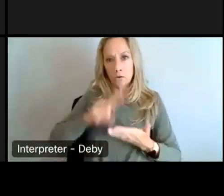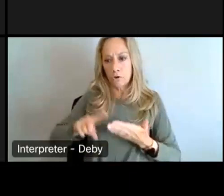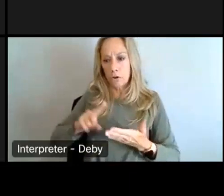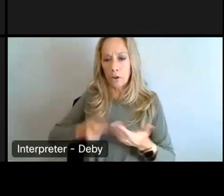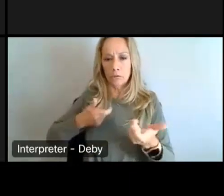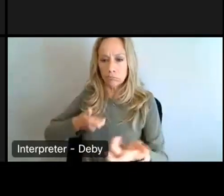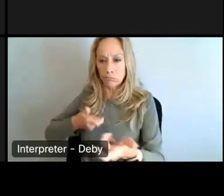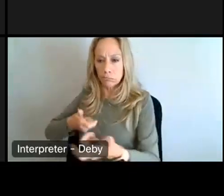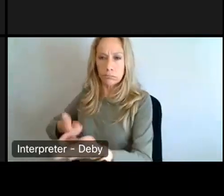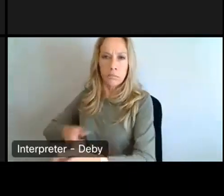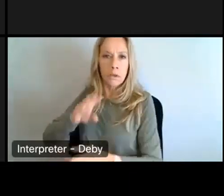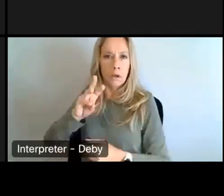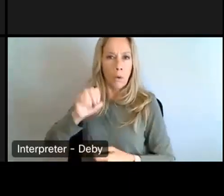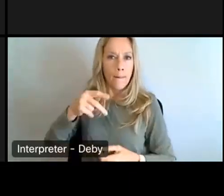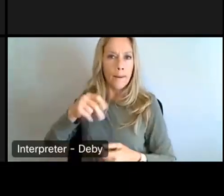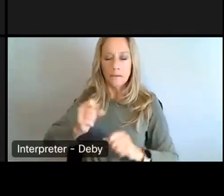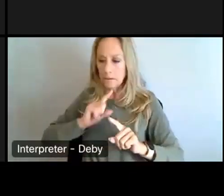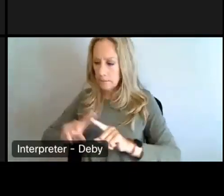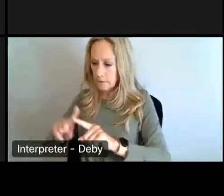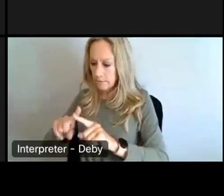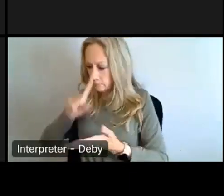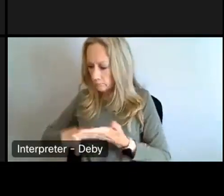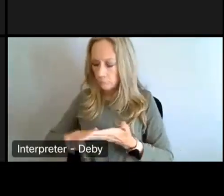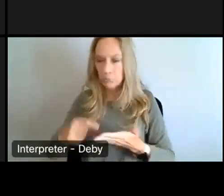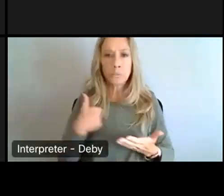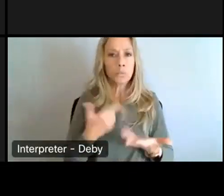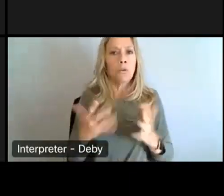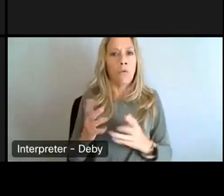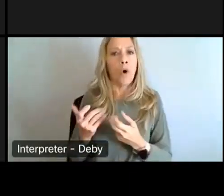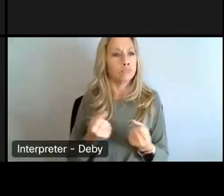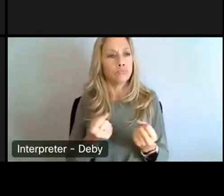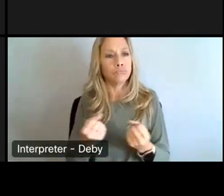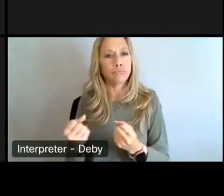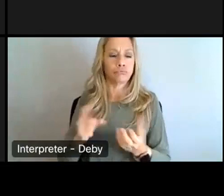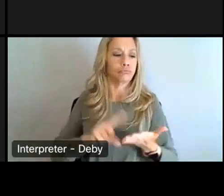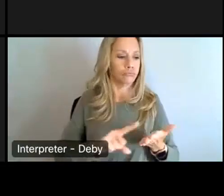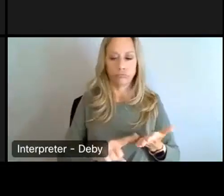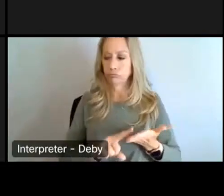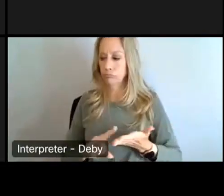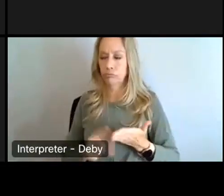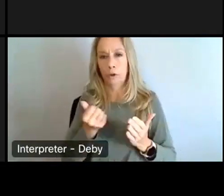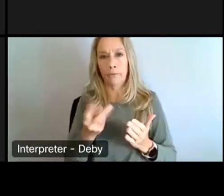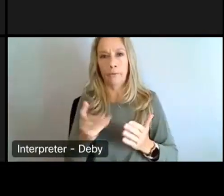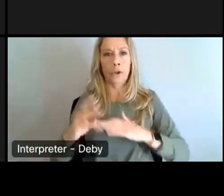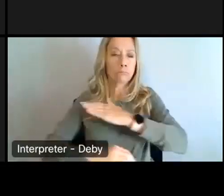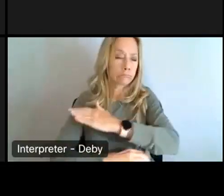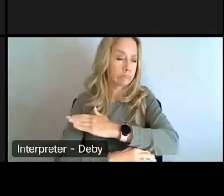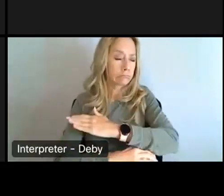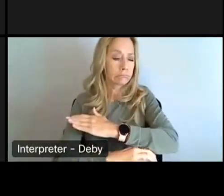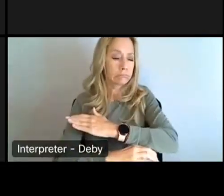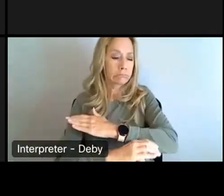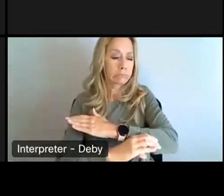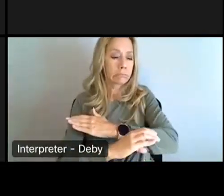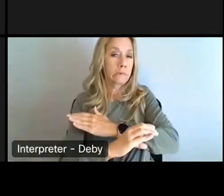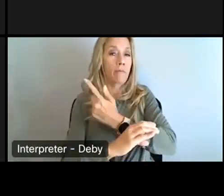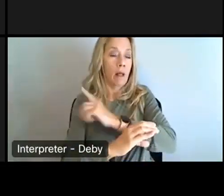out. And we had already cleared a few roads as sun was starting to kind of come up. We had just finished clearing a dead